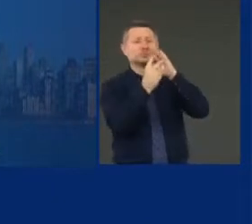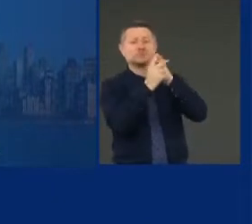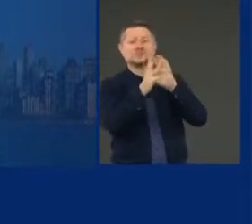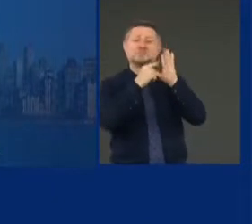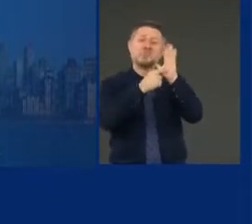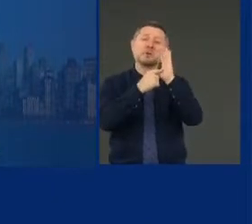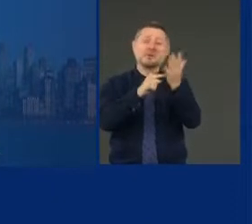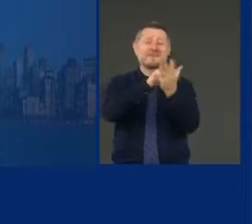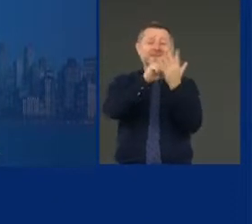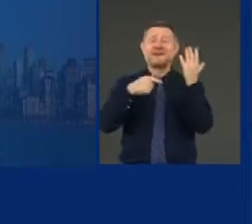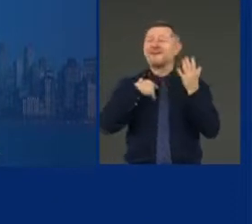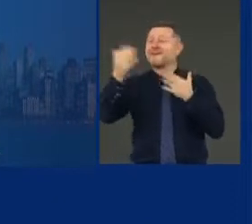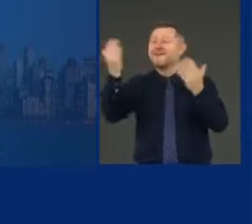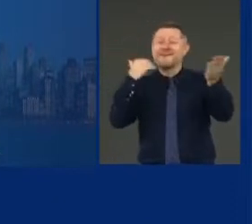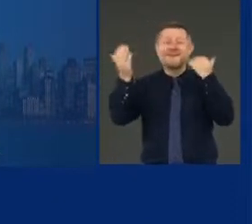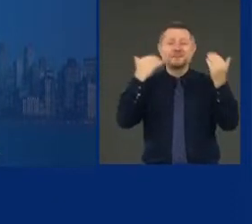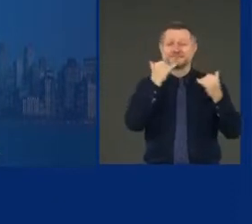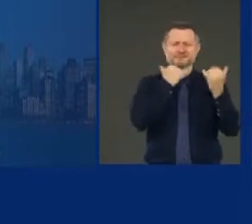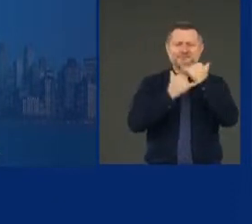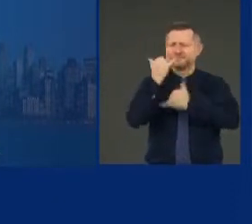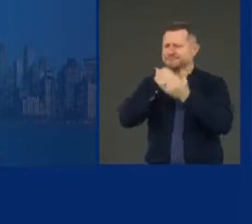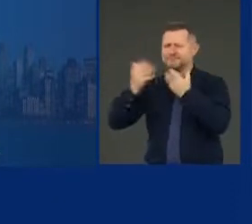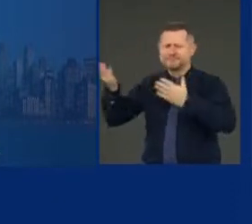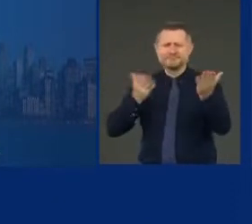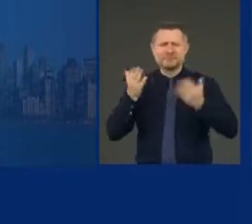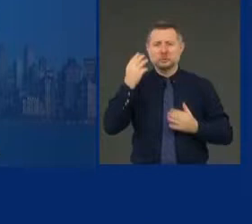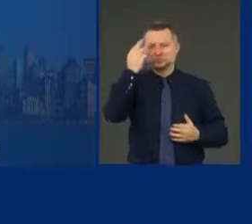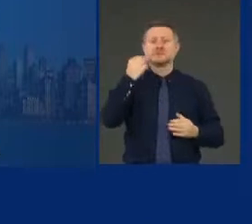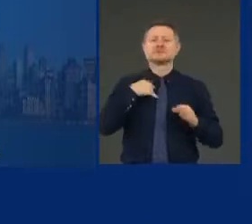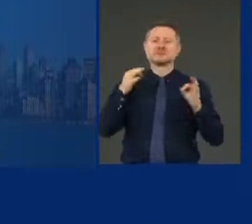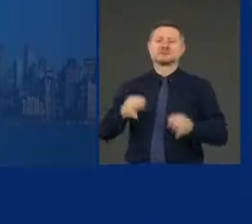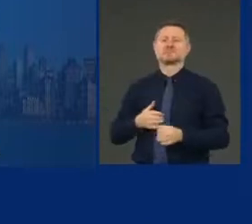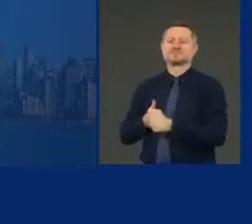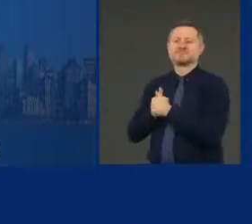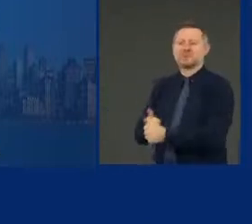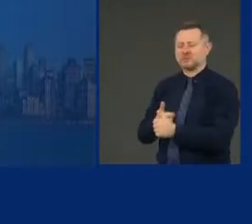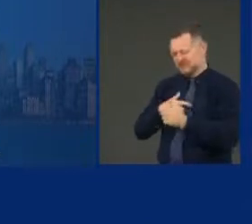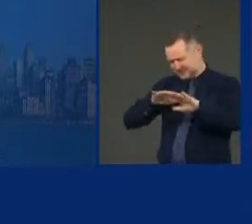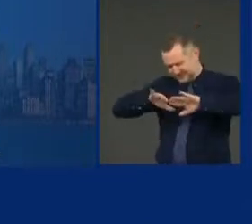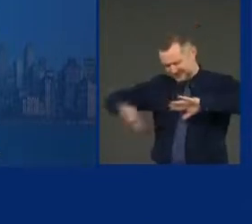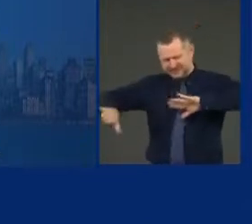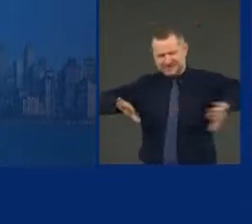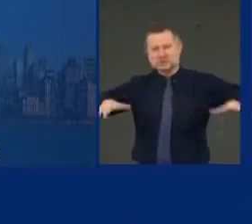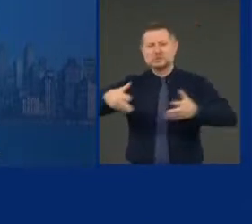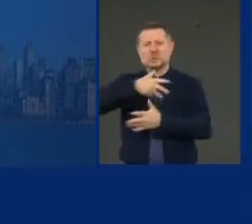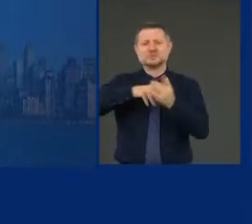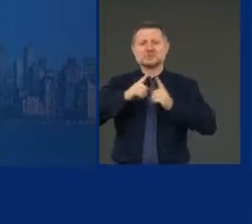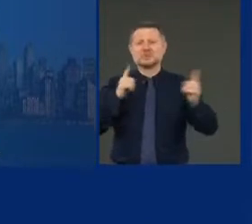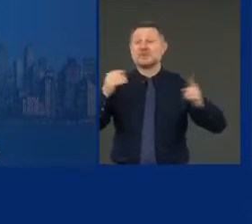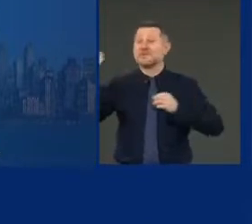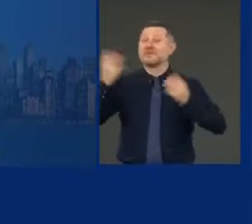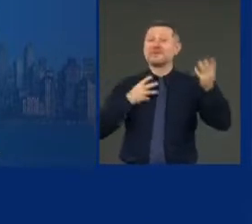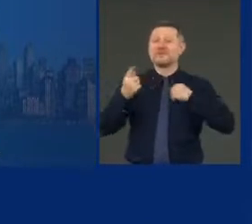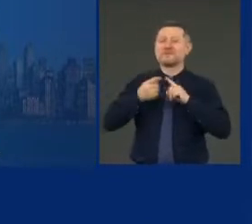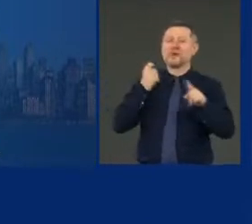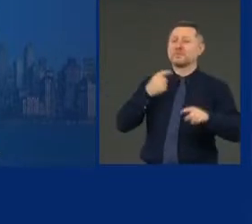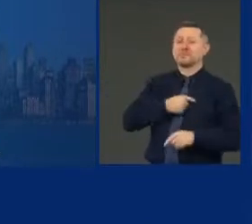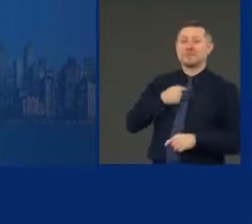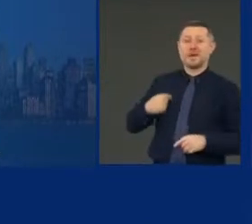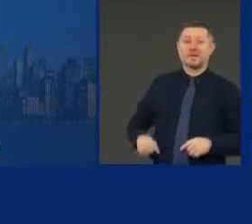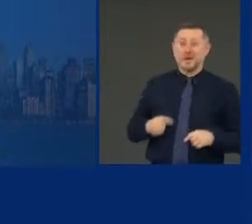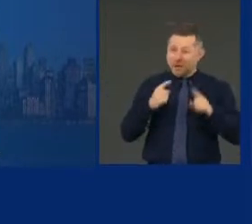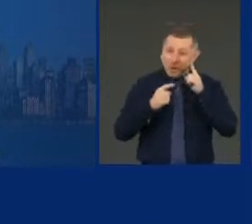social distancing. We were told the virus was coming from China. Really, the virus came to New York from